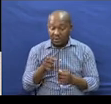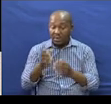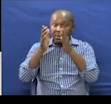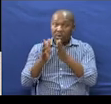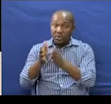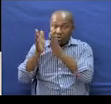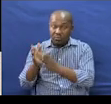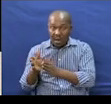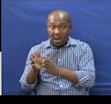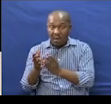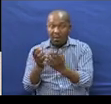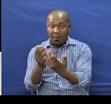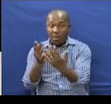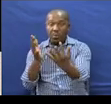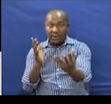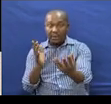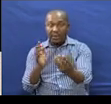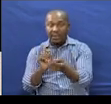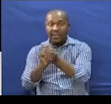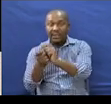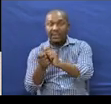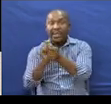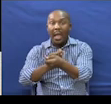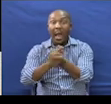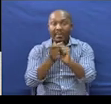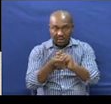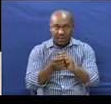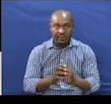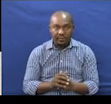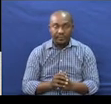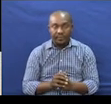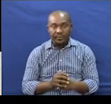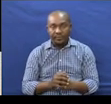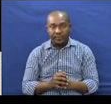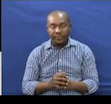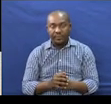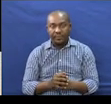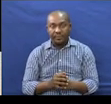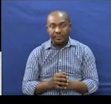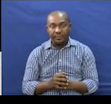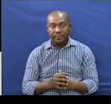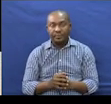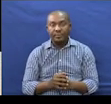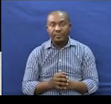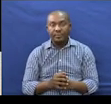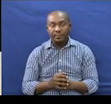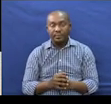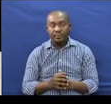population is dynamic or human population change. So for the case